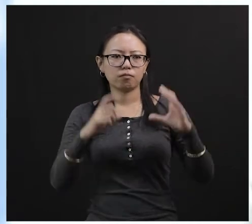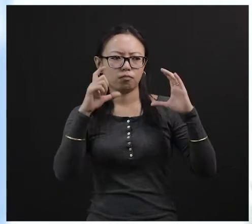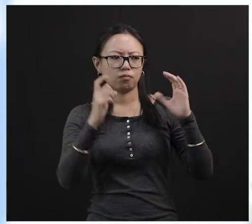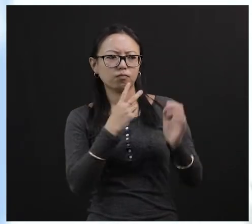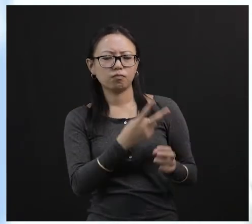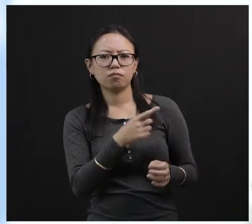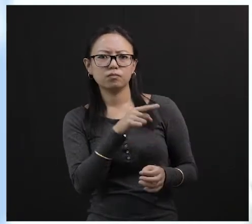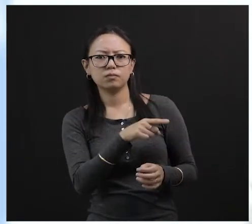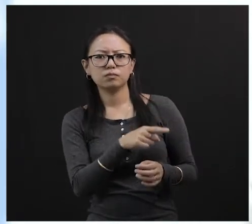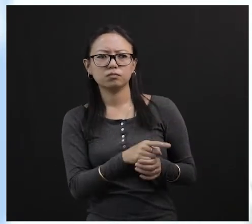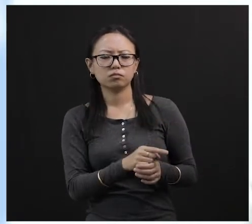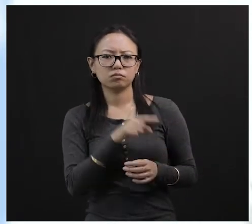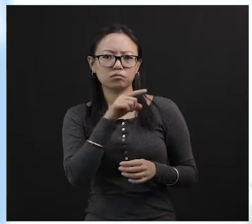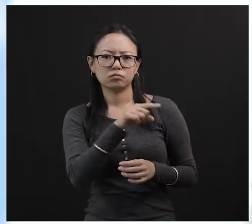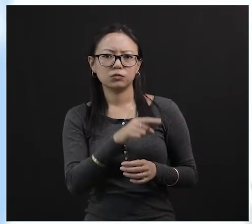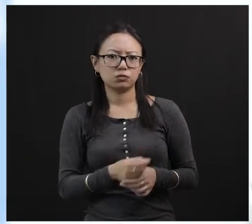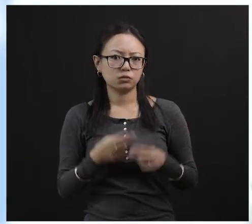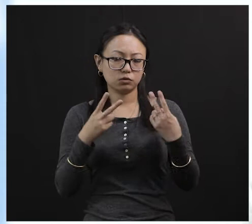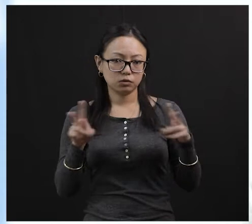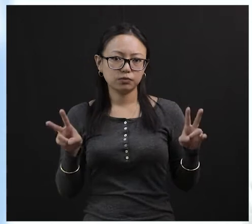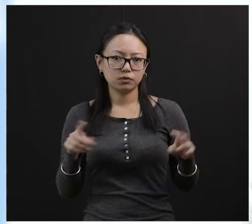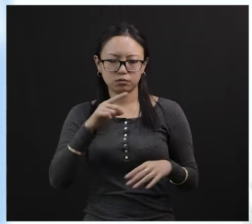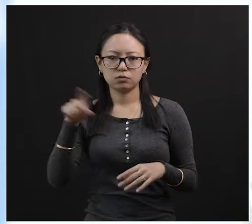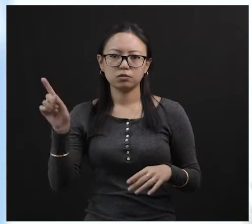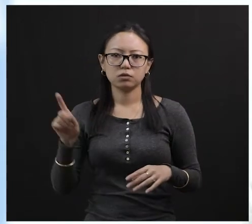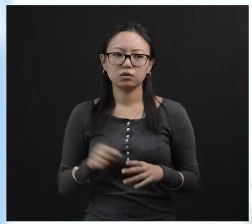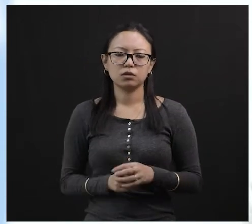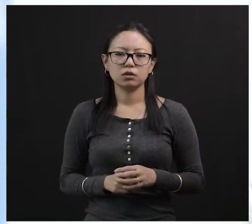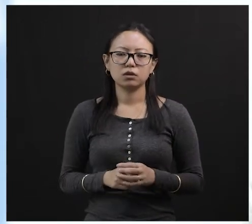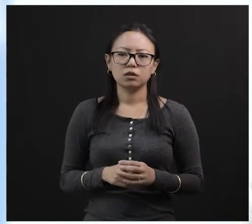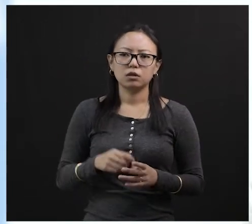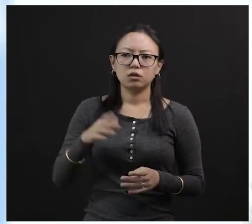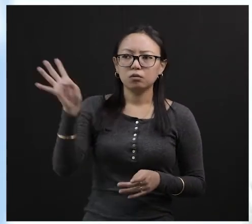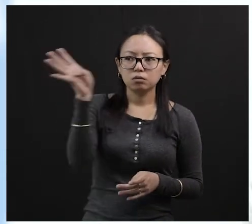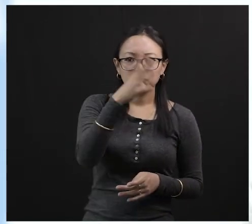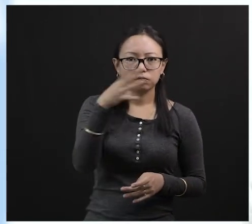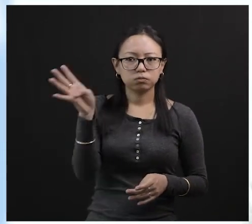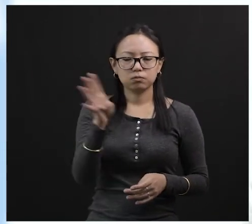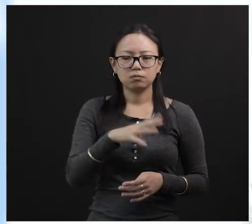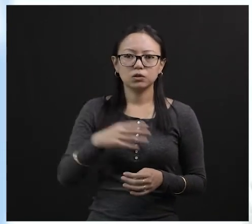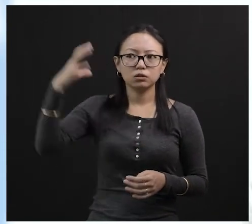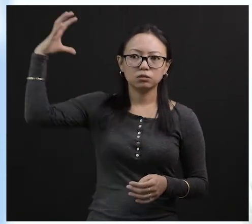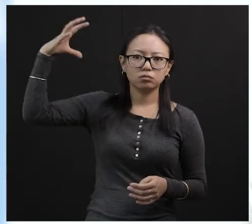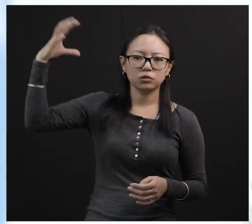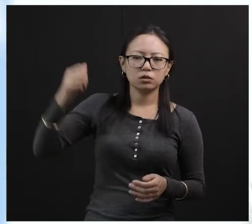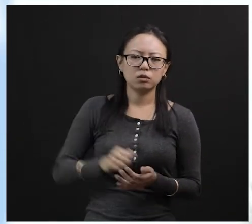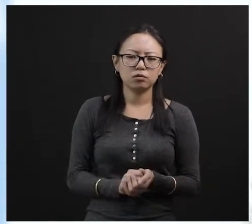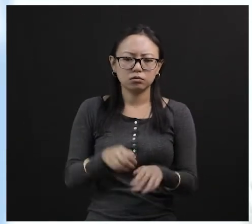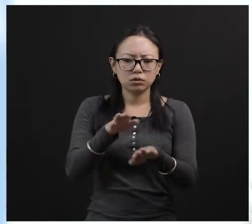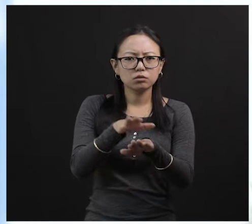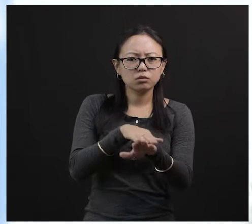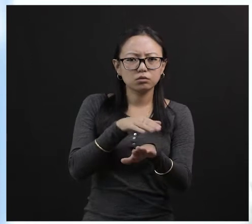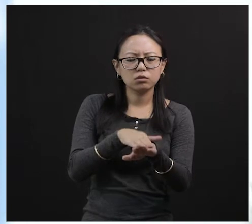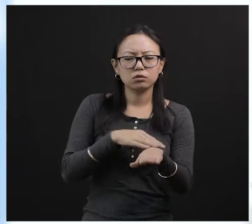and now it is shaped like this. So by the action of wind, the rock breaks down and slowly, slowly this will crumble,